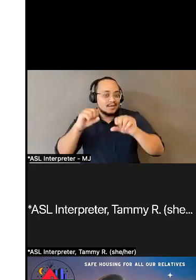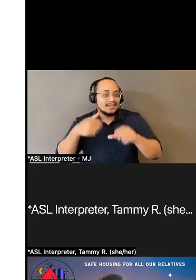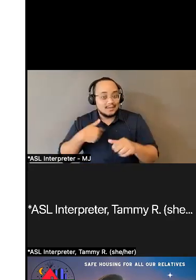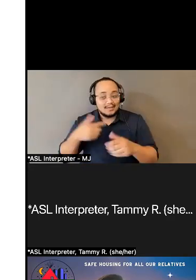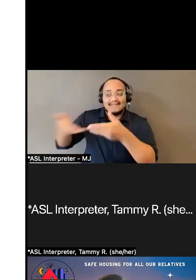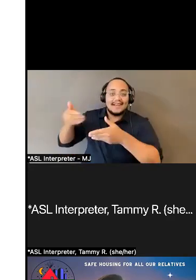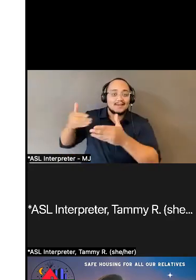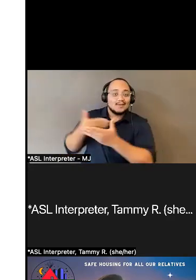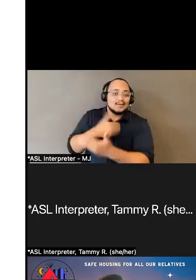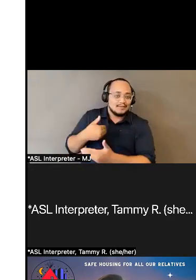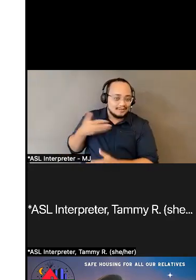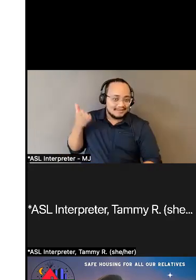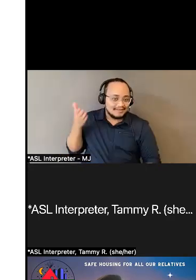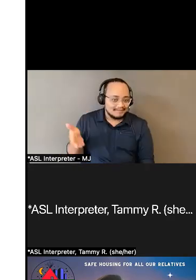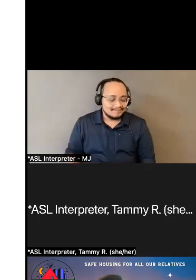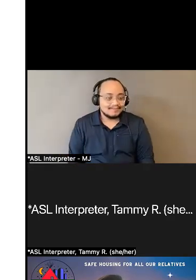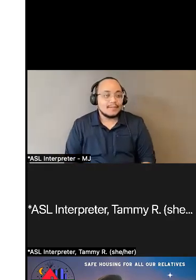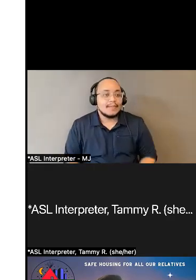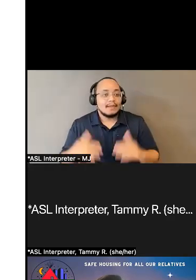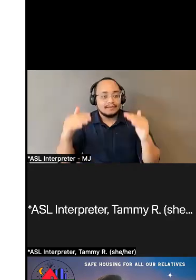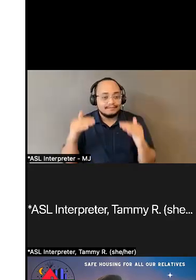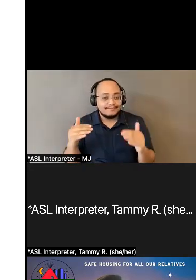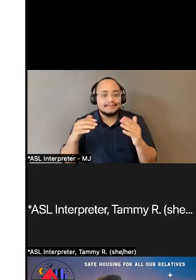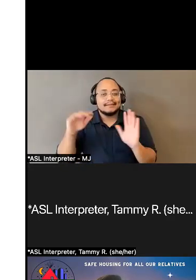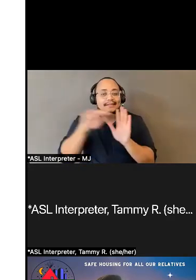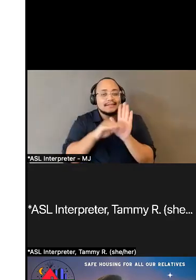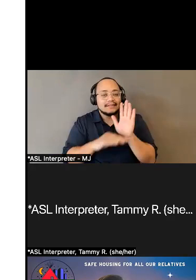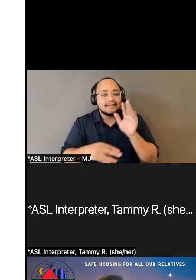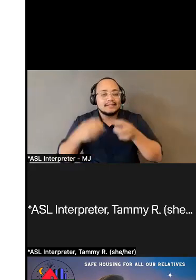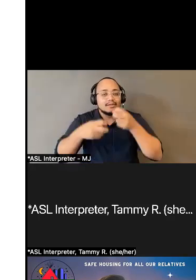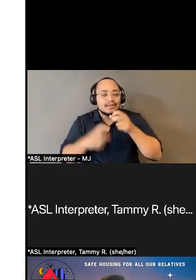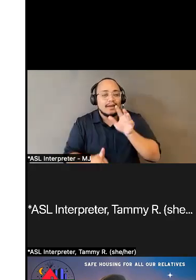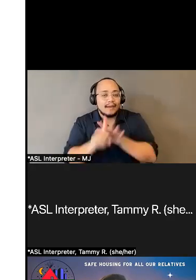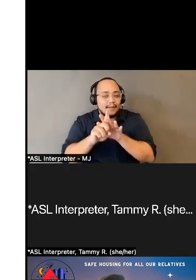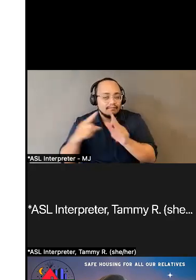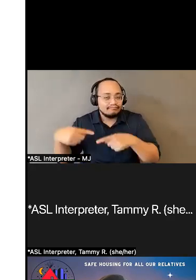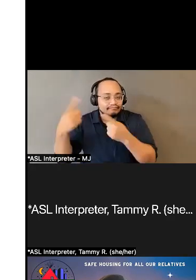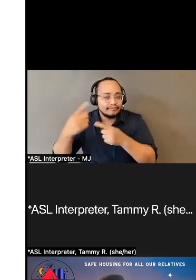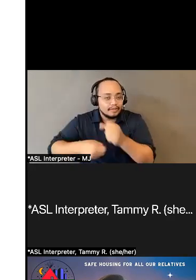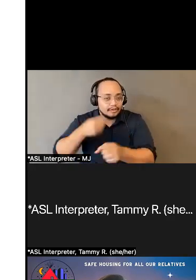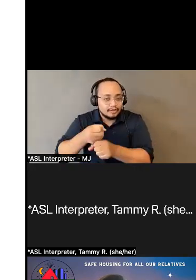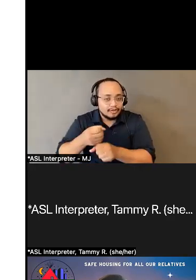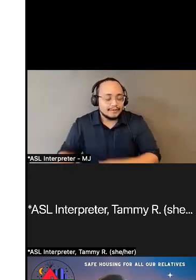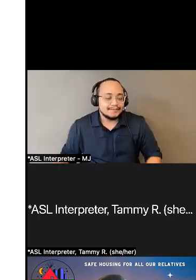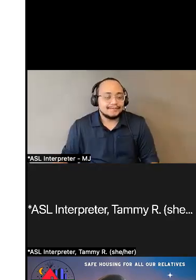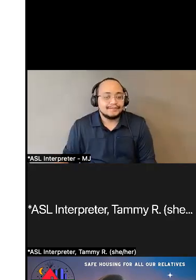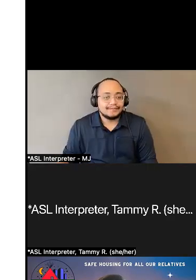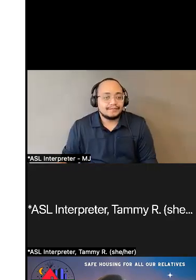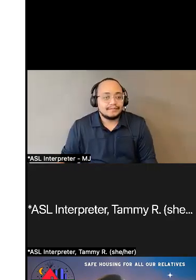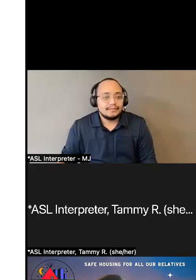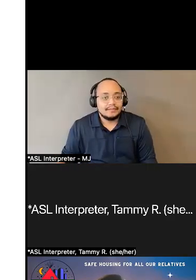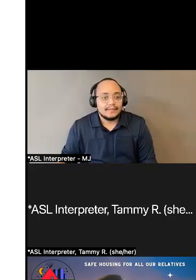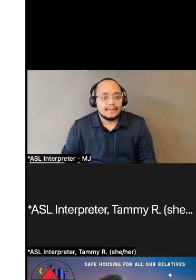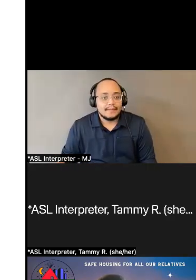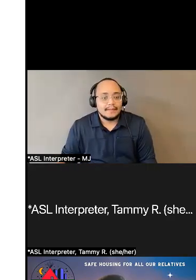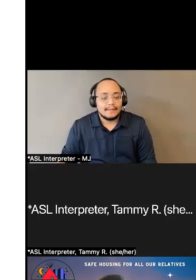These were some of the issues that came up during the past year specifically. Again, just this urgent, persistent need